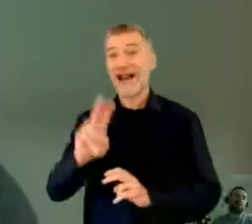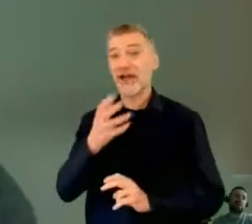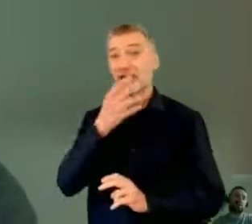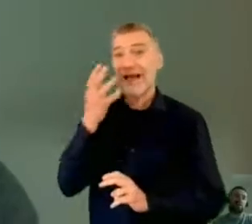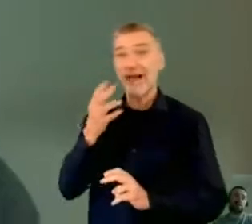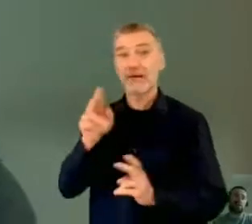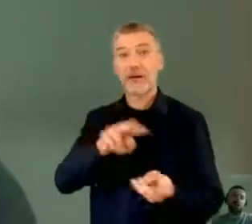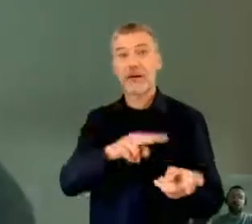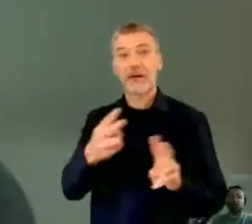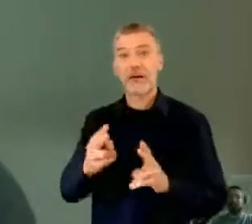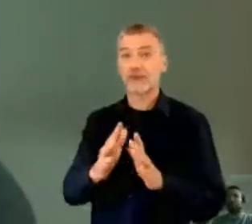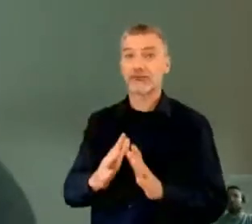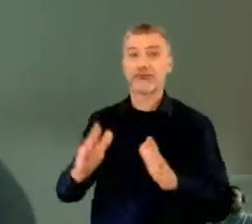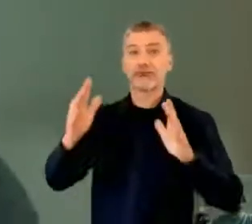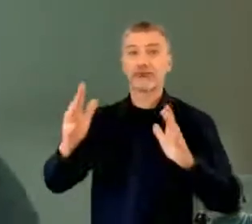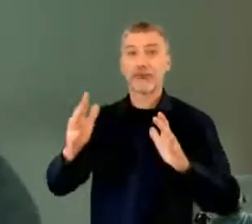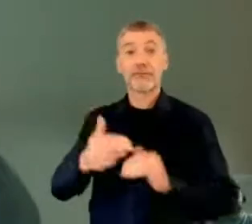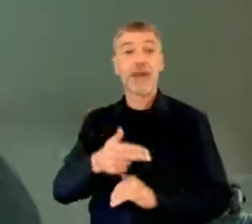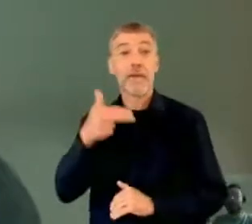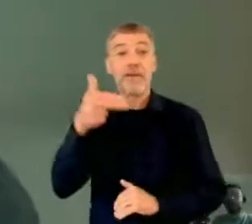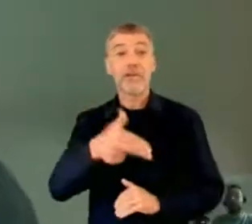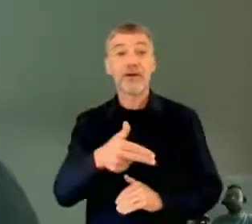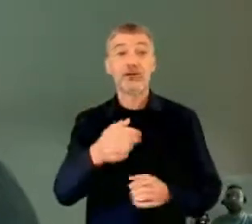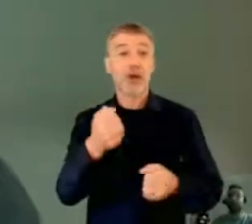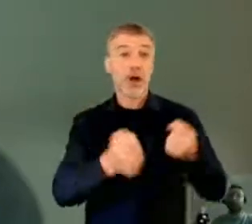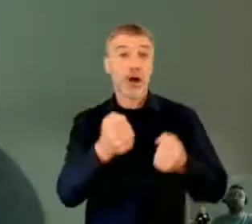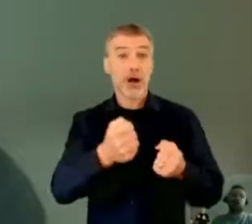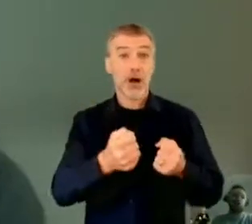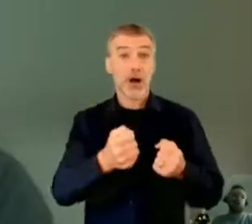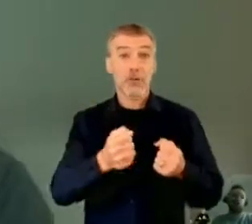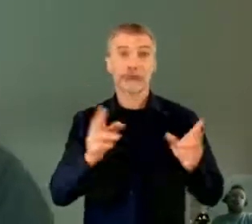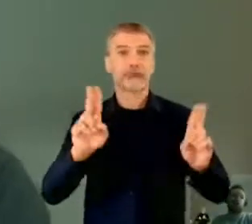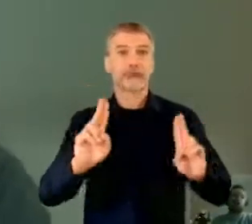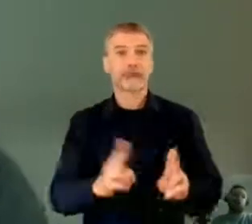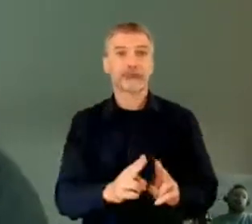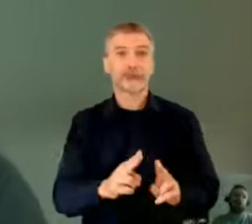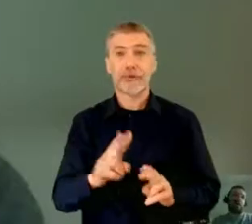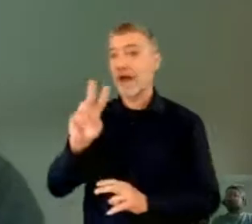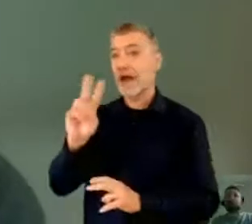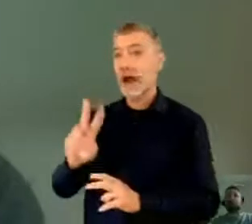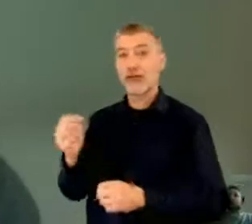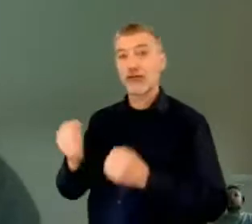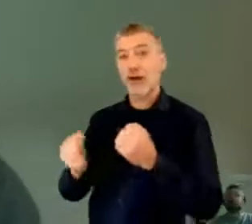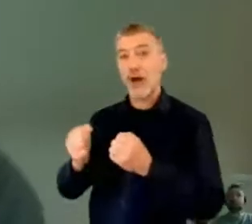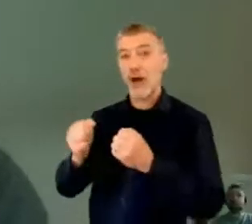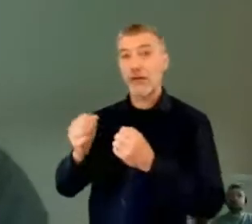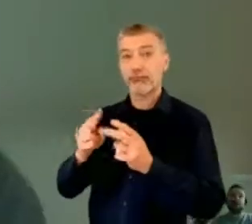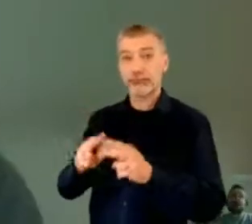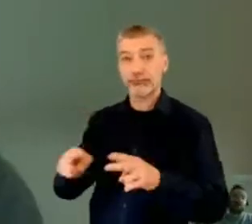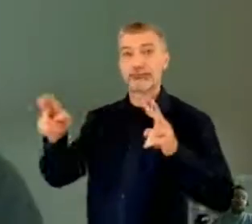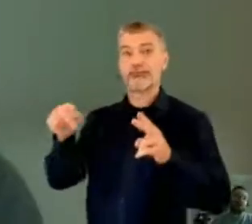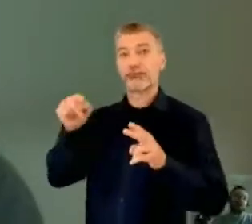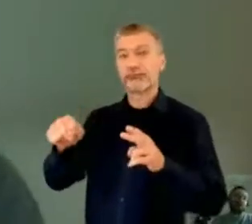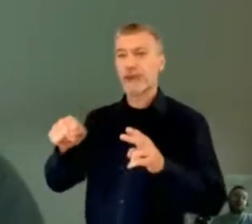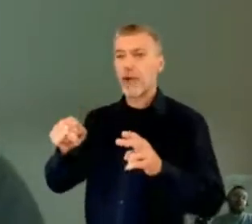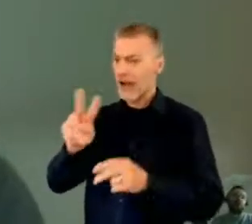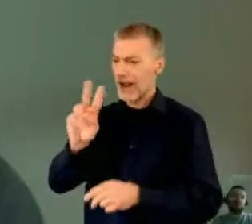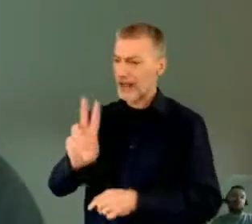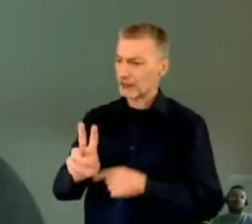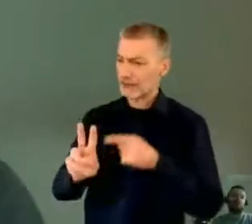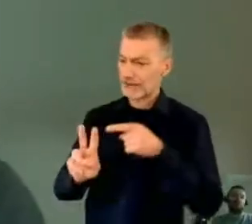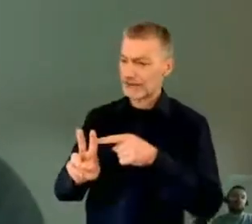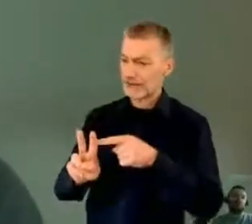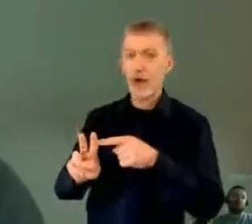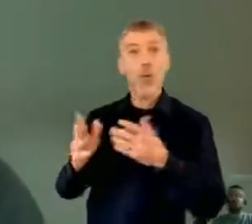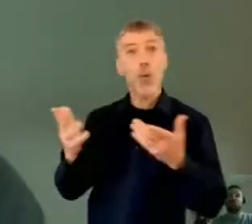diesel cars, which will see a big uptake in electric vehicles. All of that requires electricity from the grid, and currently the grid